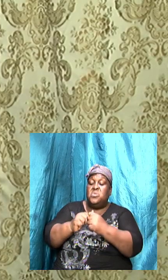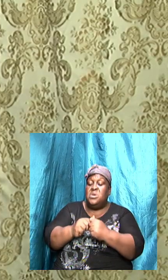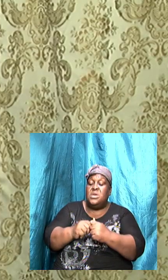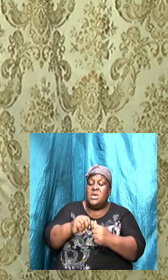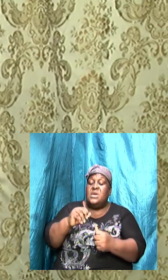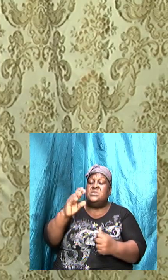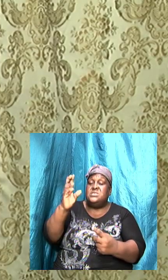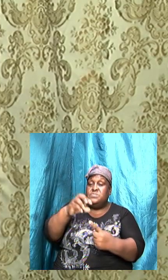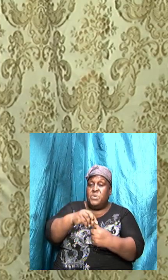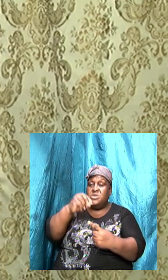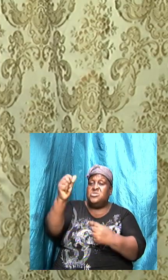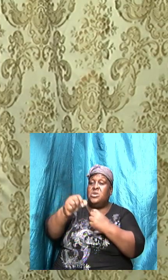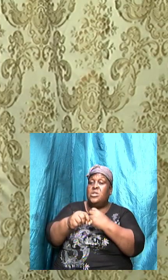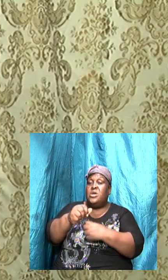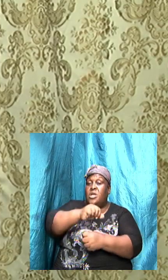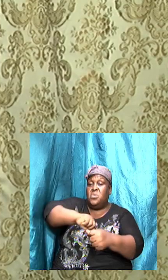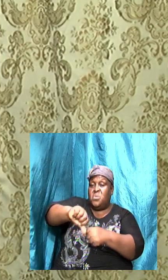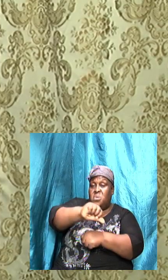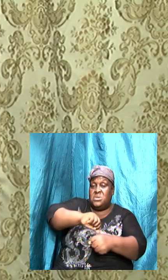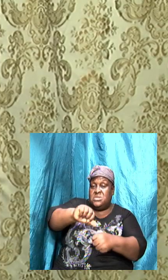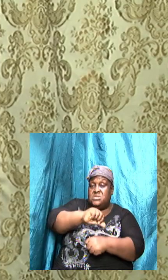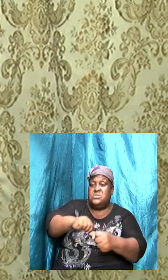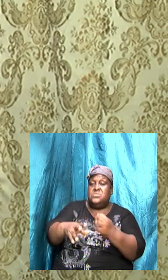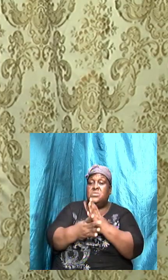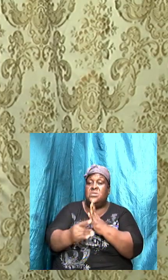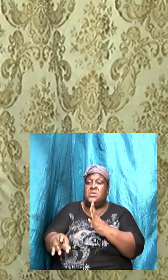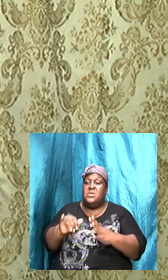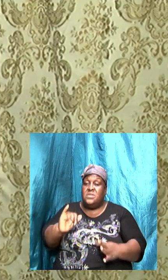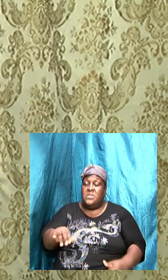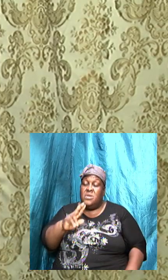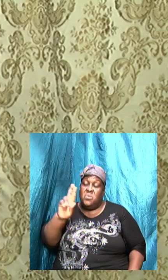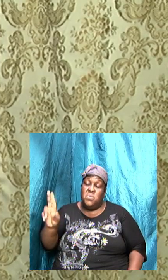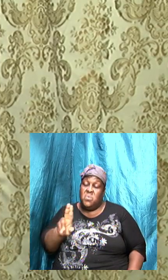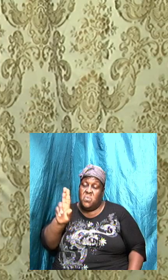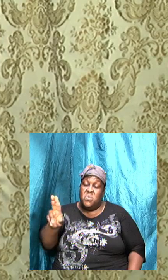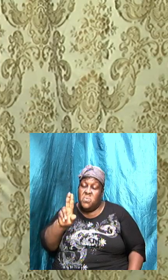special anointing oil that was used in the